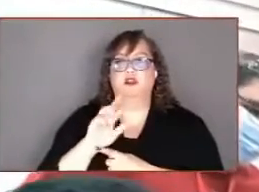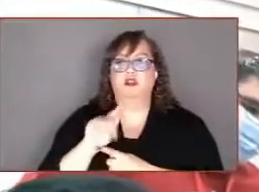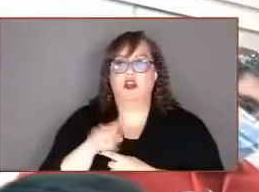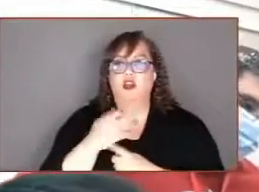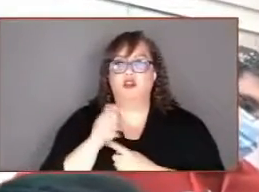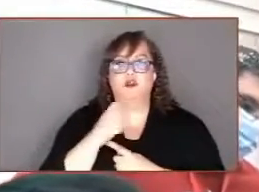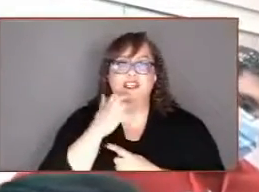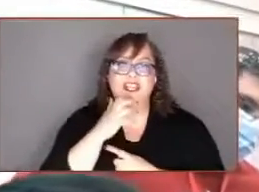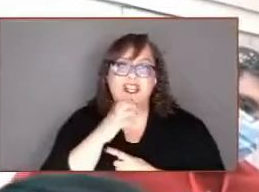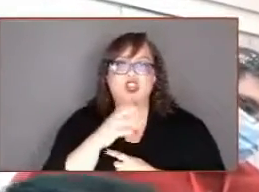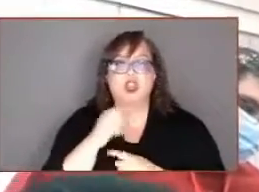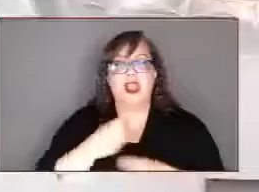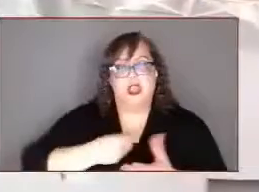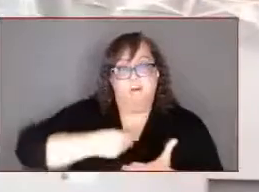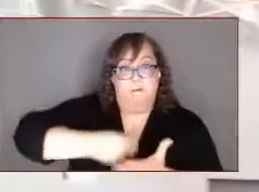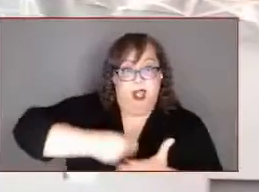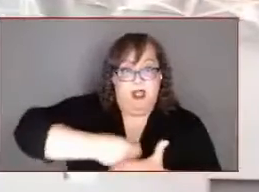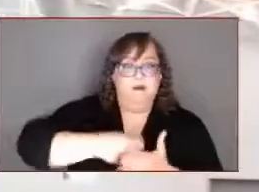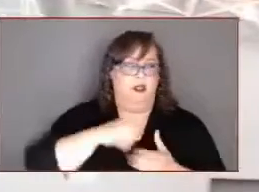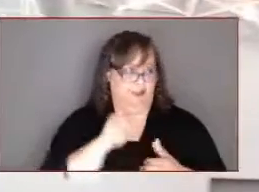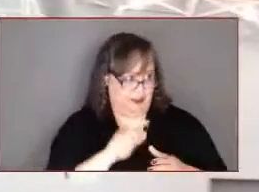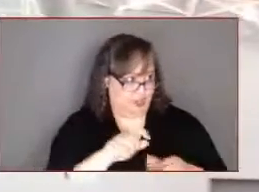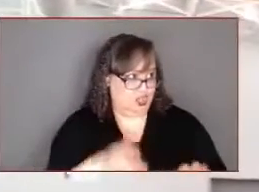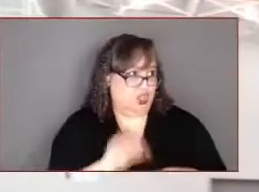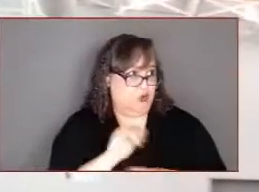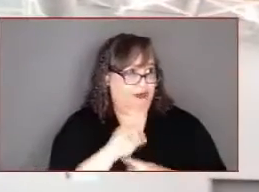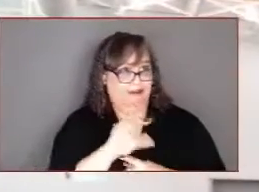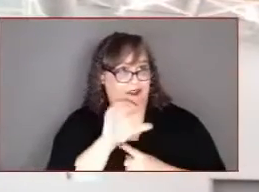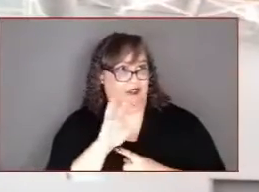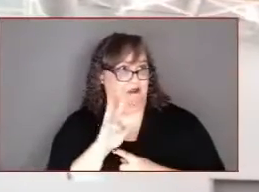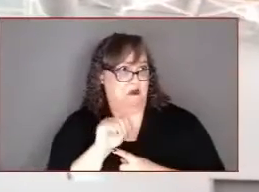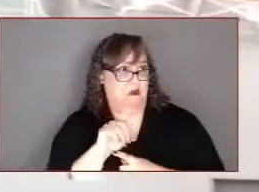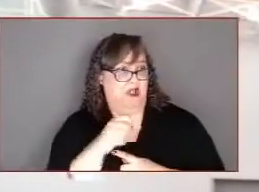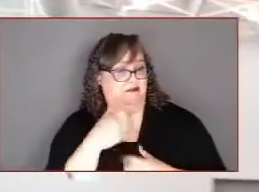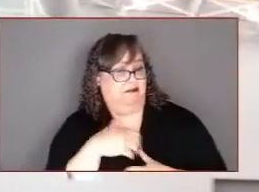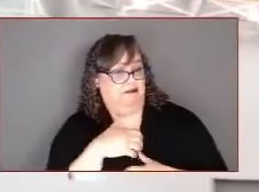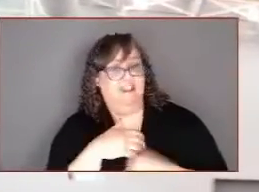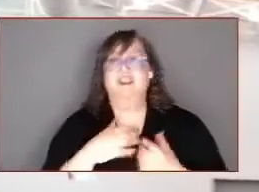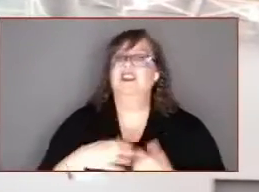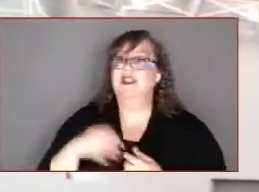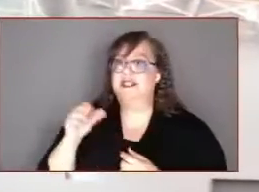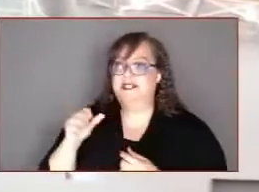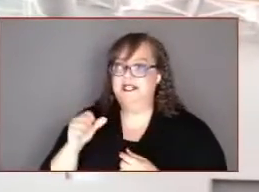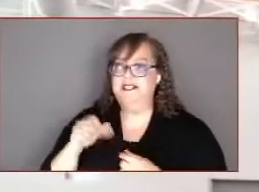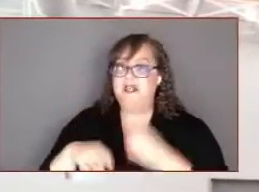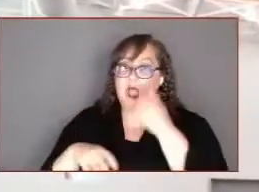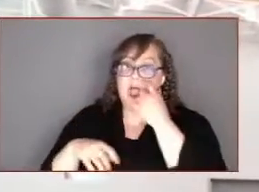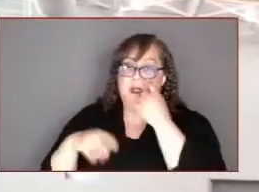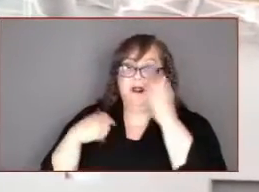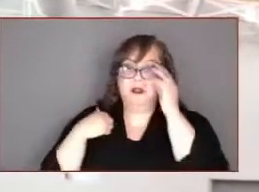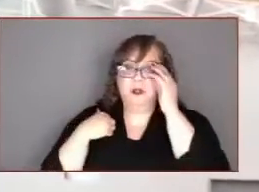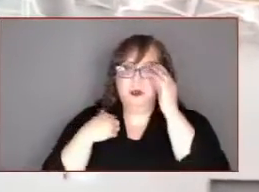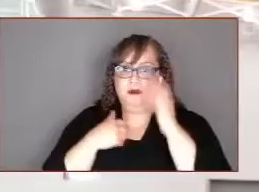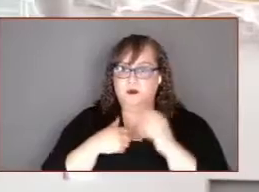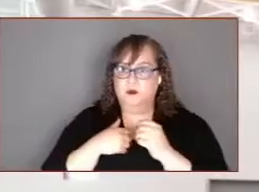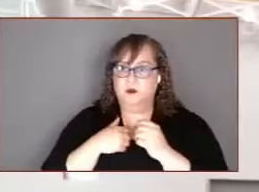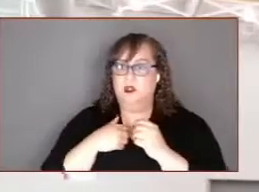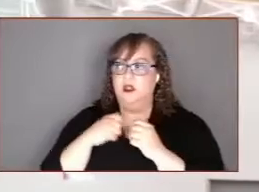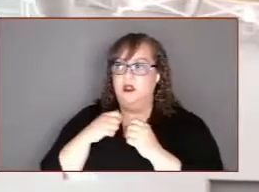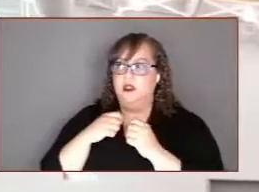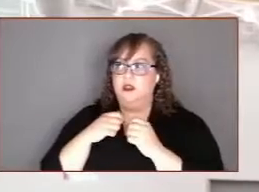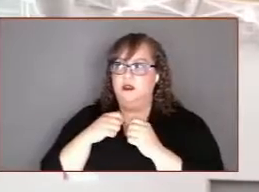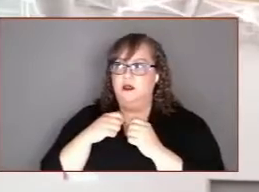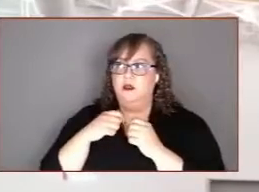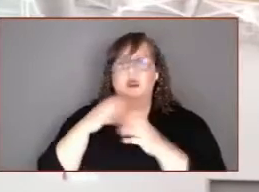it. Yeah, it's pretty strong. We create a rod well, so while we're also extracting the water, we're also